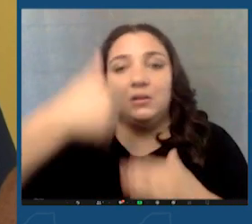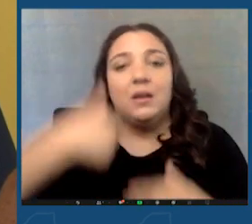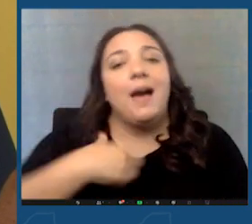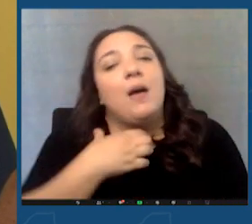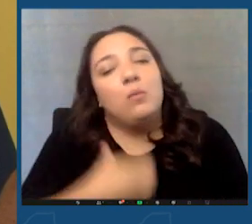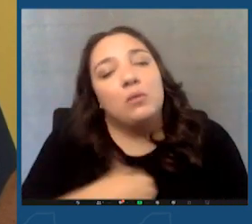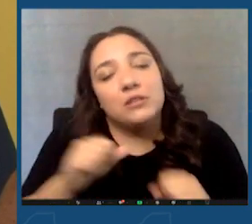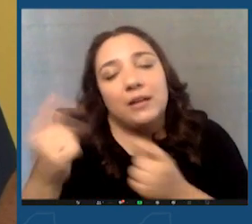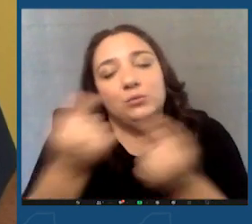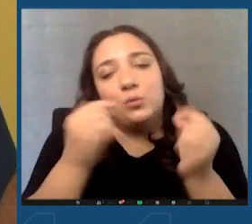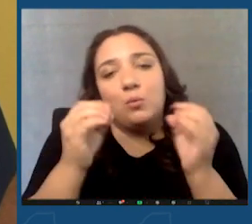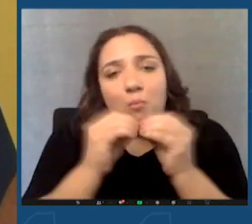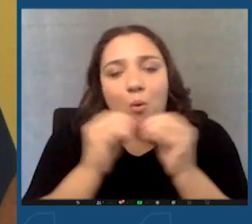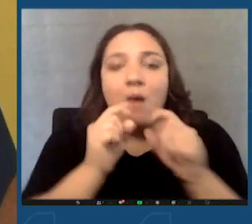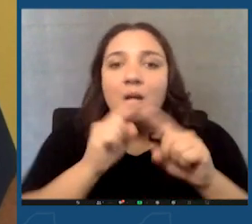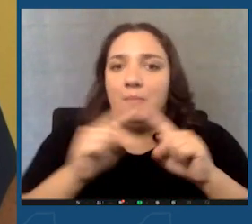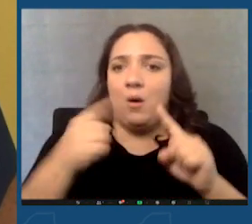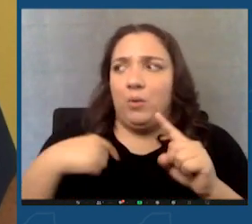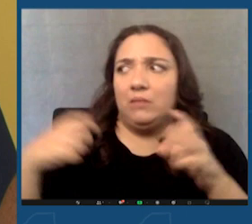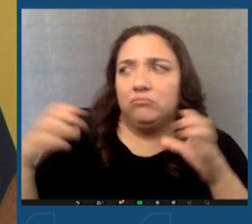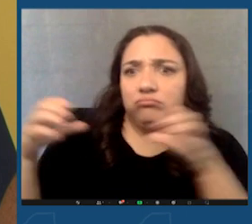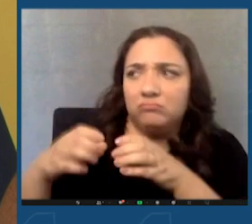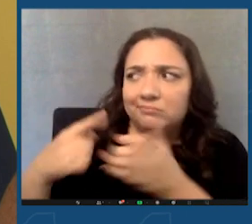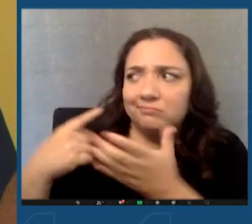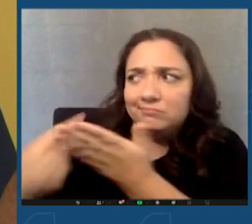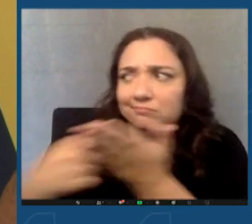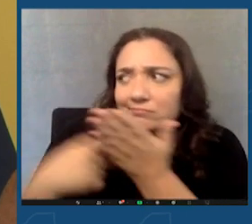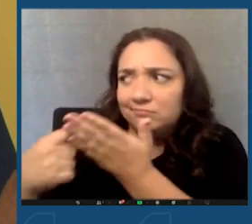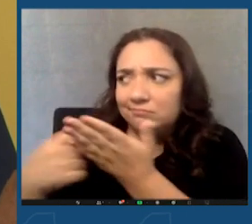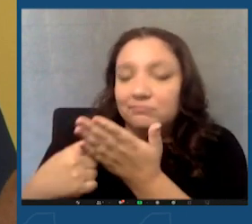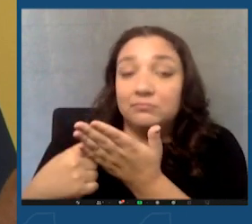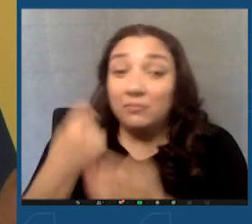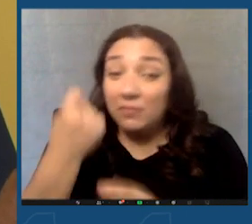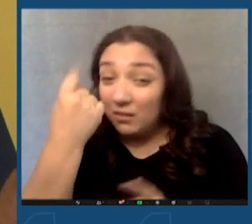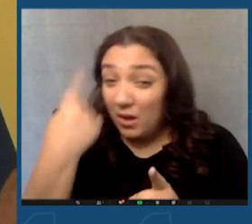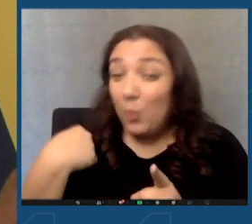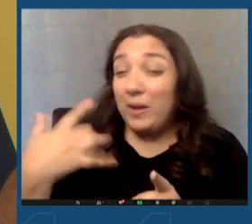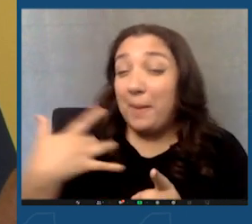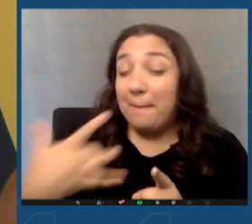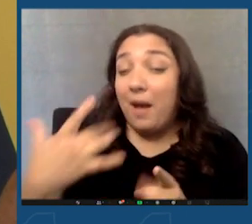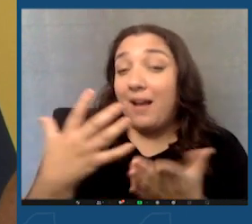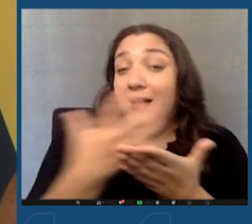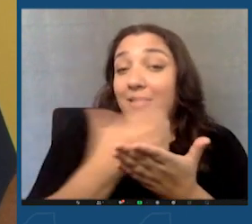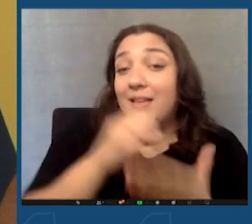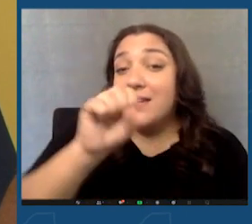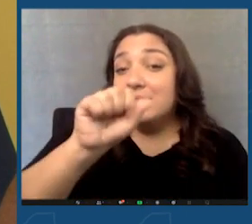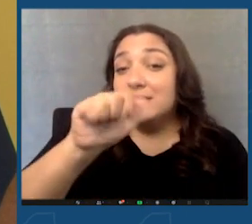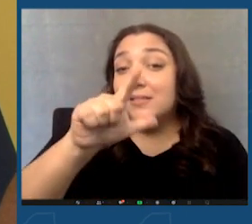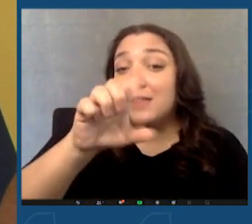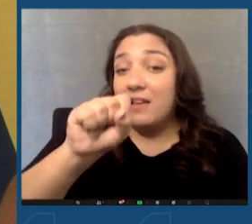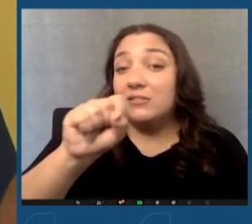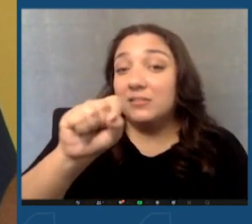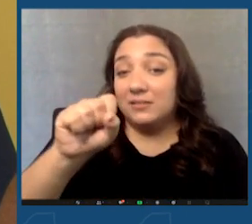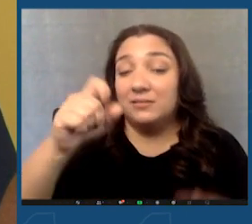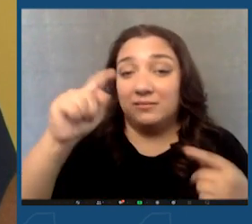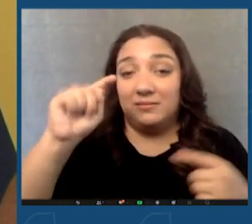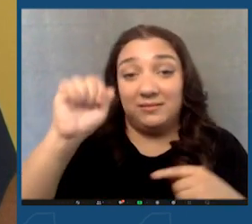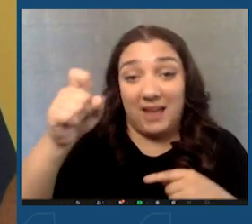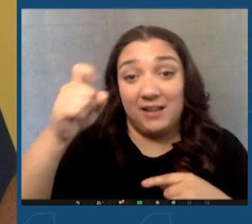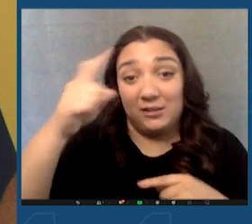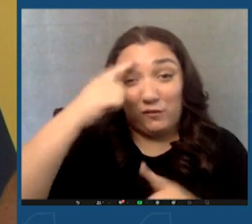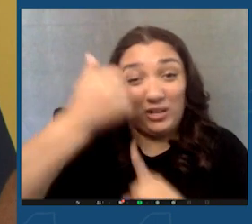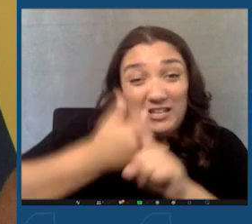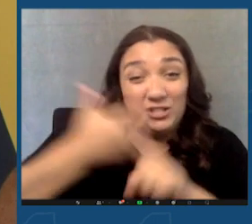government, we now collect sales tax, as do the counties, on every gallon of gas sold. What if even for